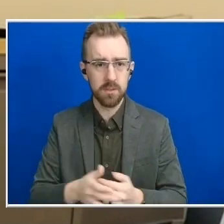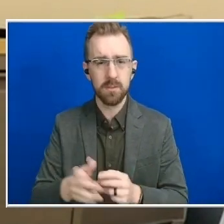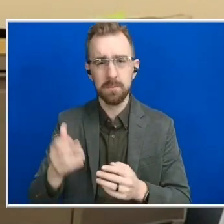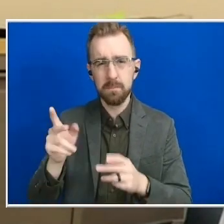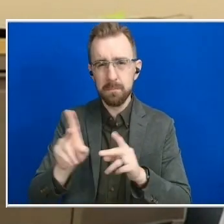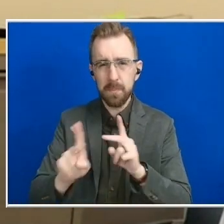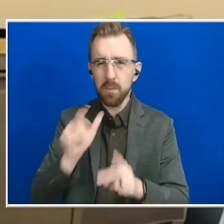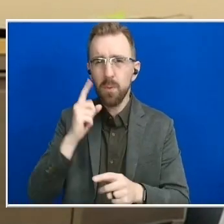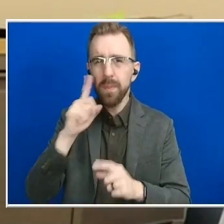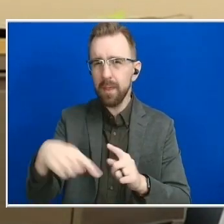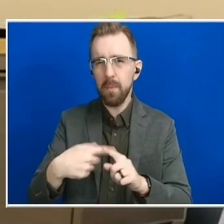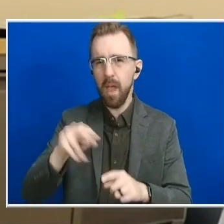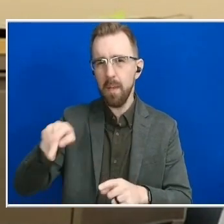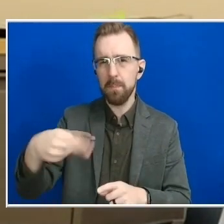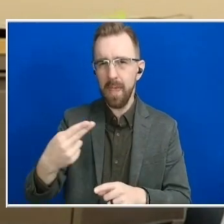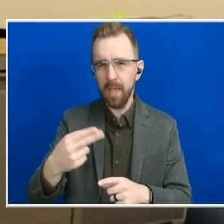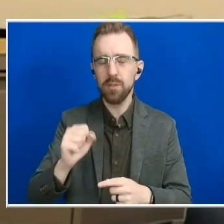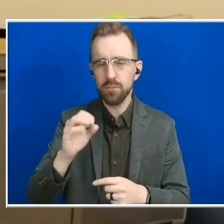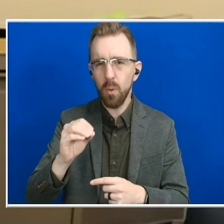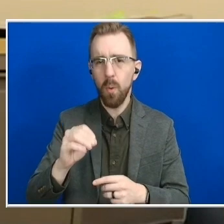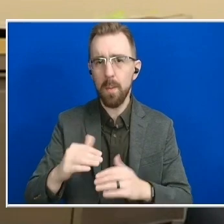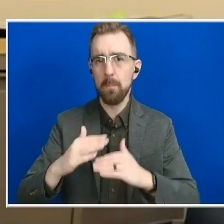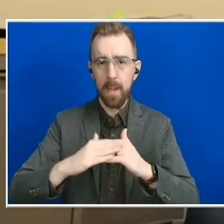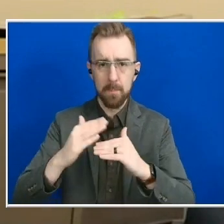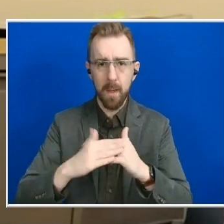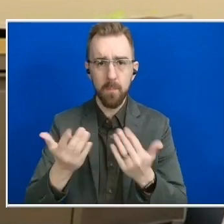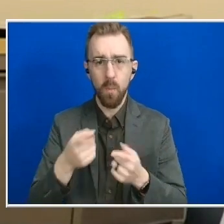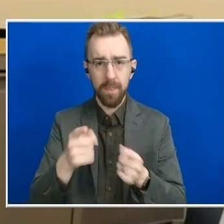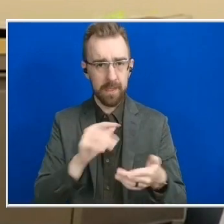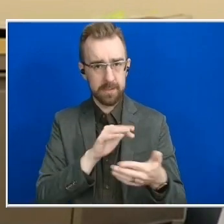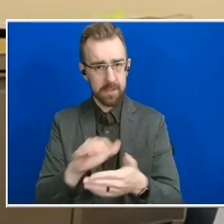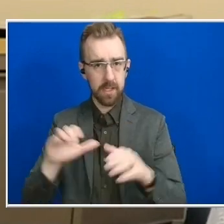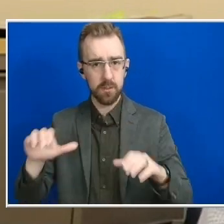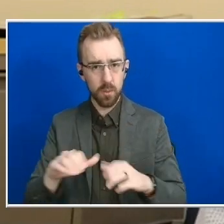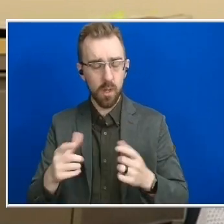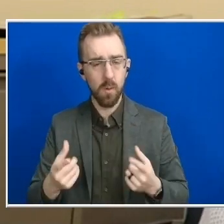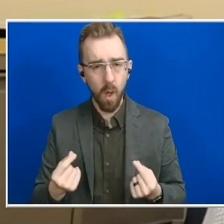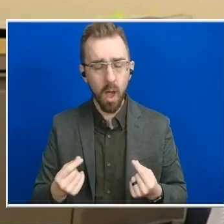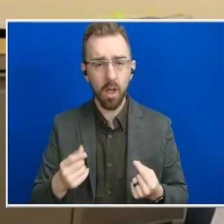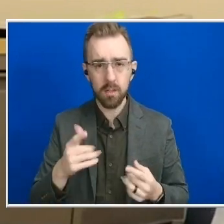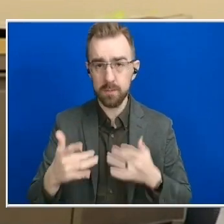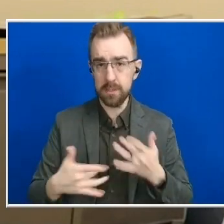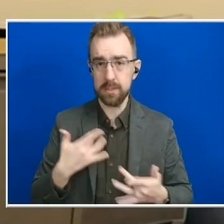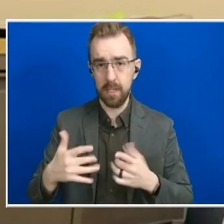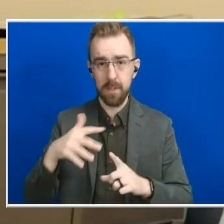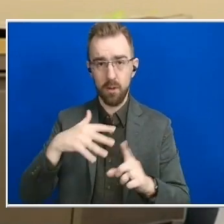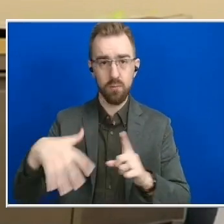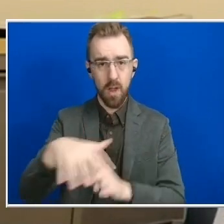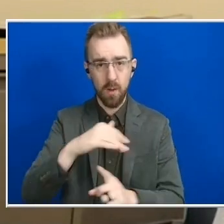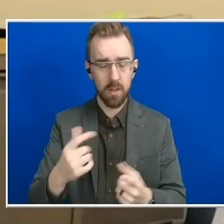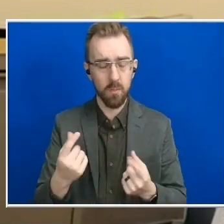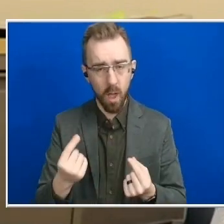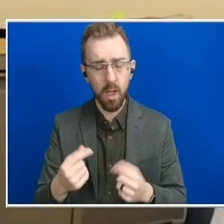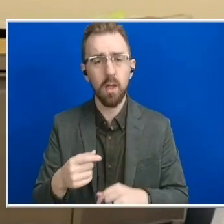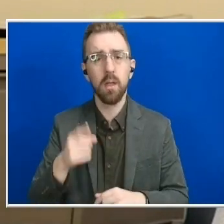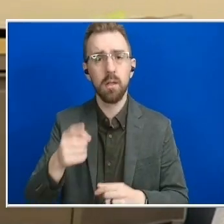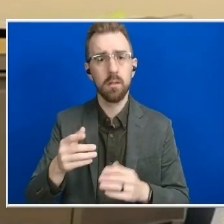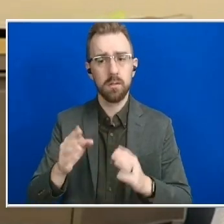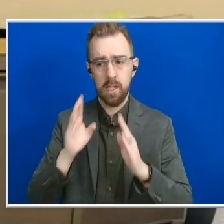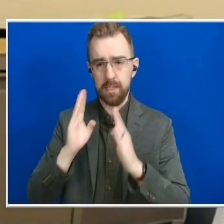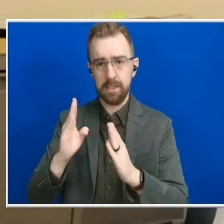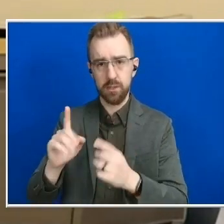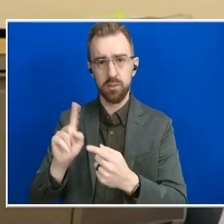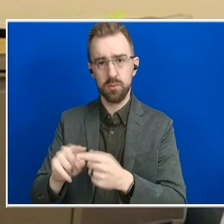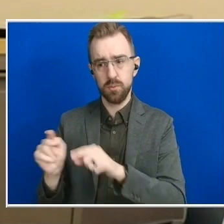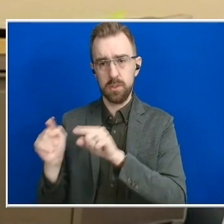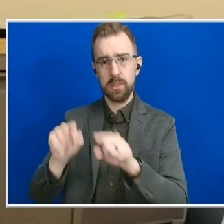So at a minimum, what this study is doing is the excitement that surrounds it is bringing attention to NPH, and that